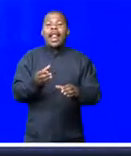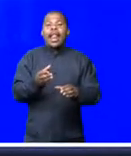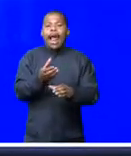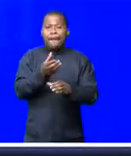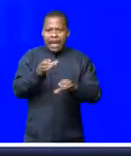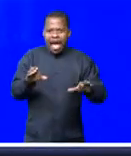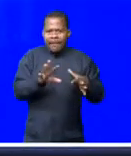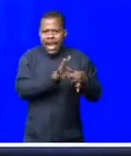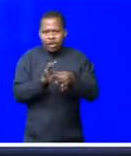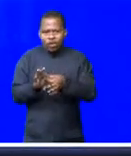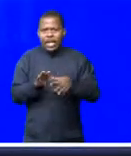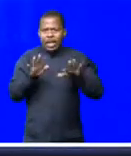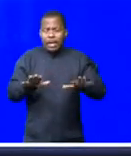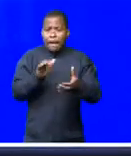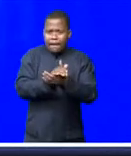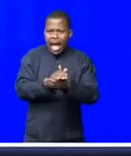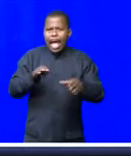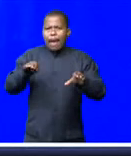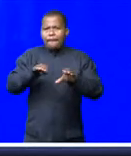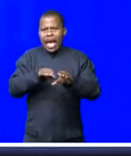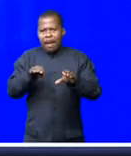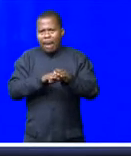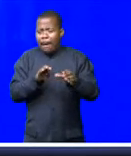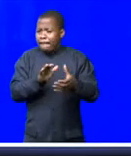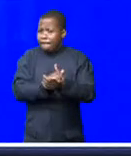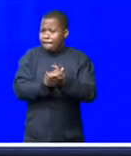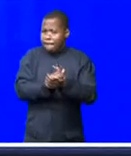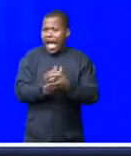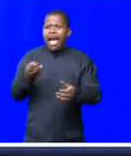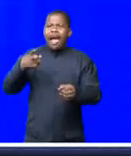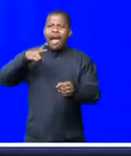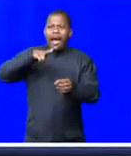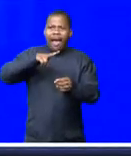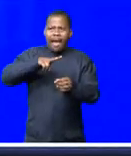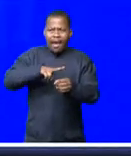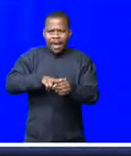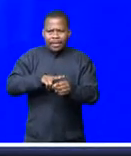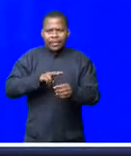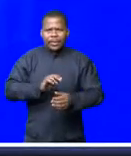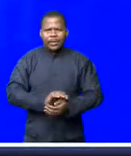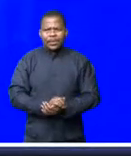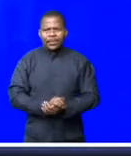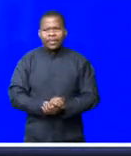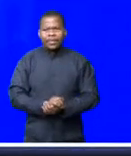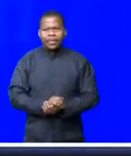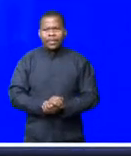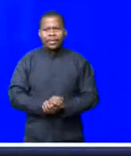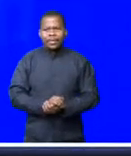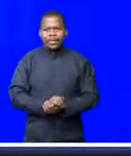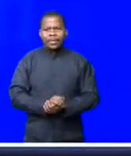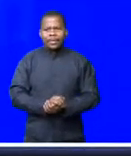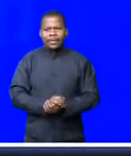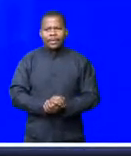that they have now committed themselves to the Queen's Commonwealth canopy.